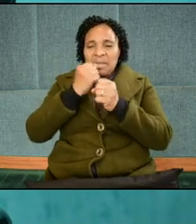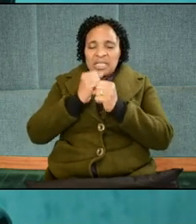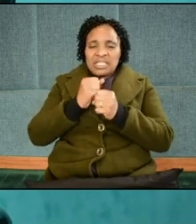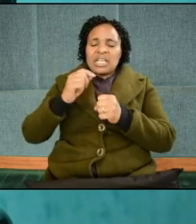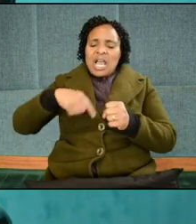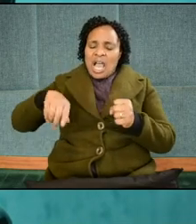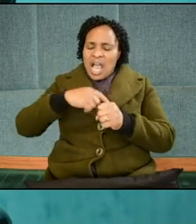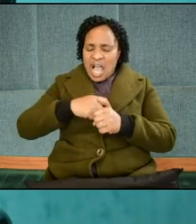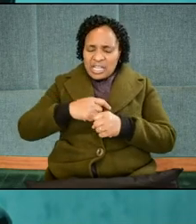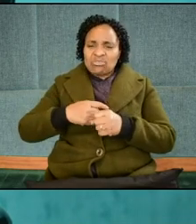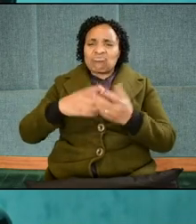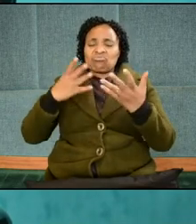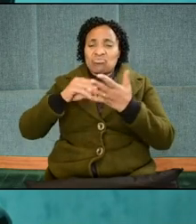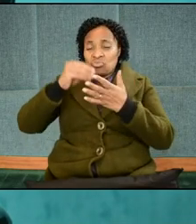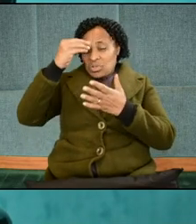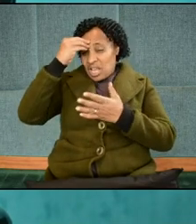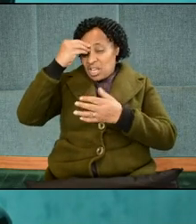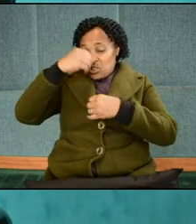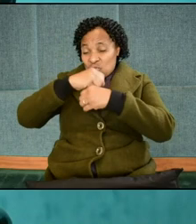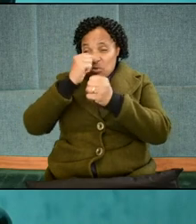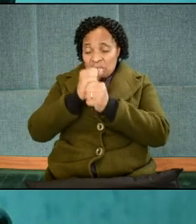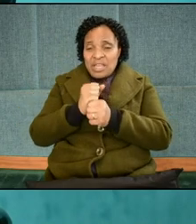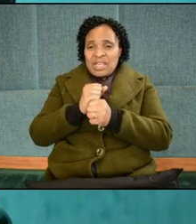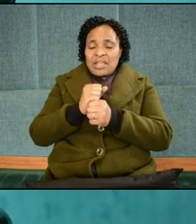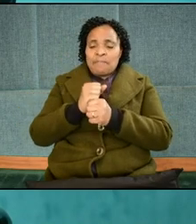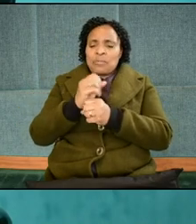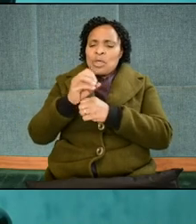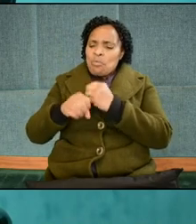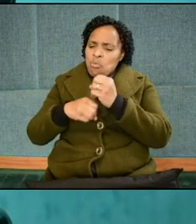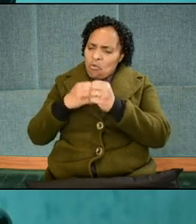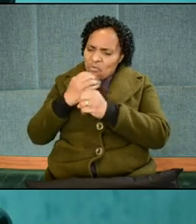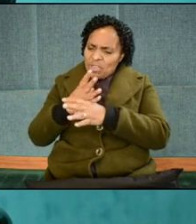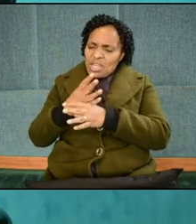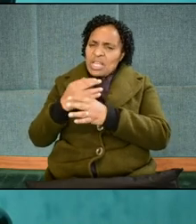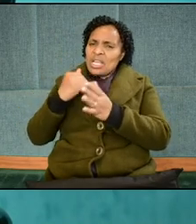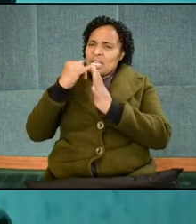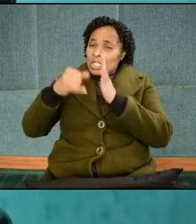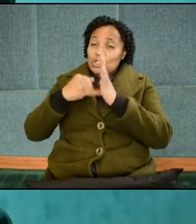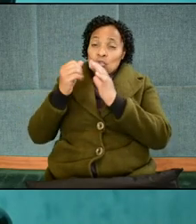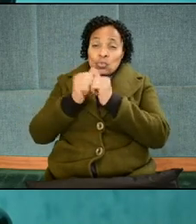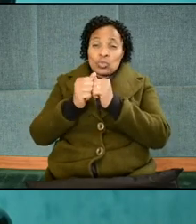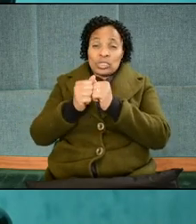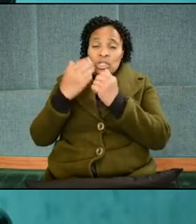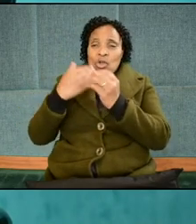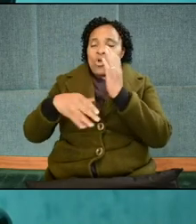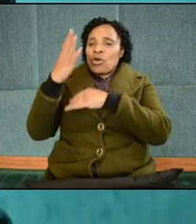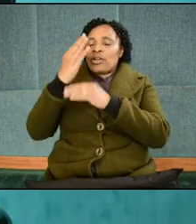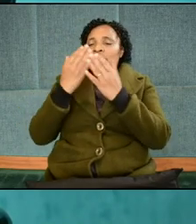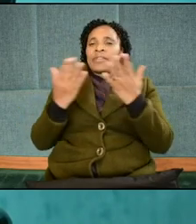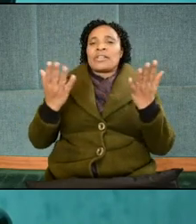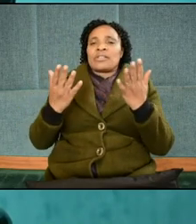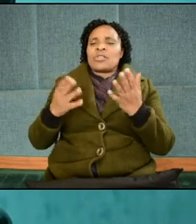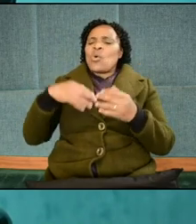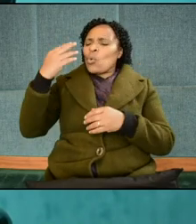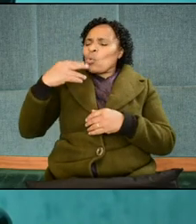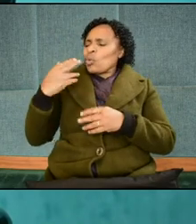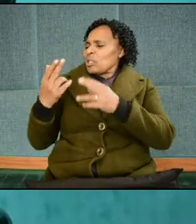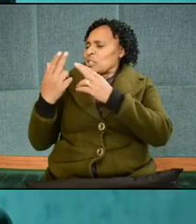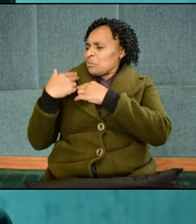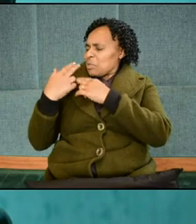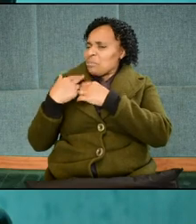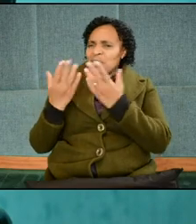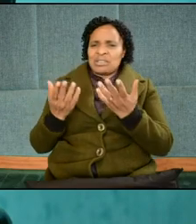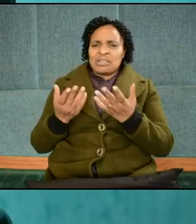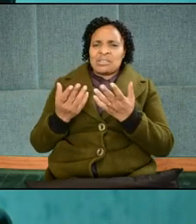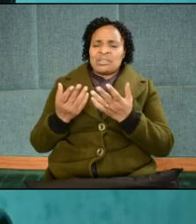create. We can flood the movie industry with godly things. We don't always have to depend on